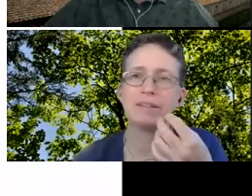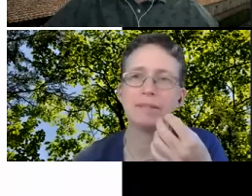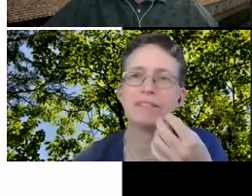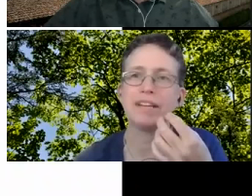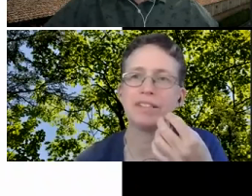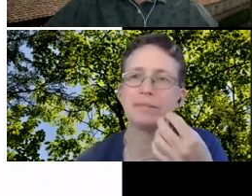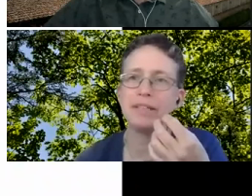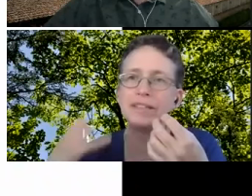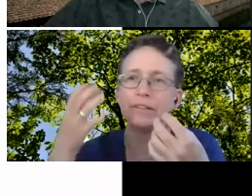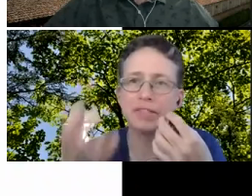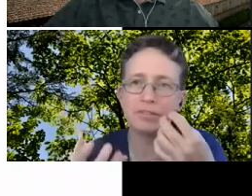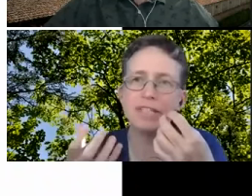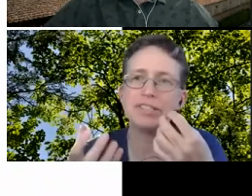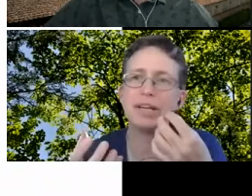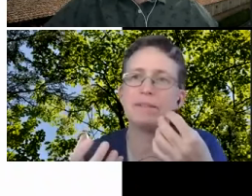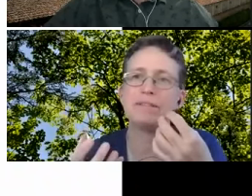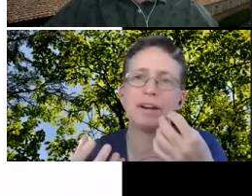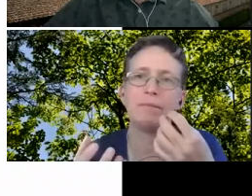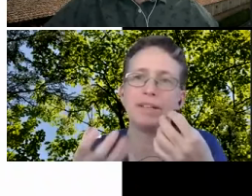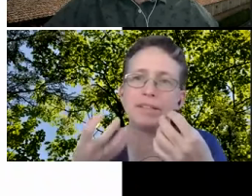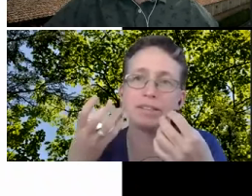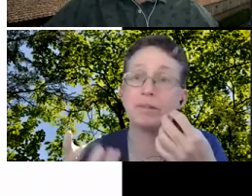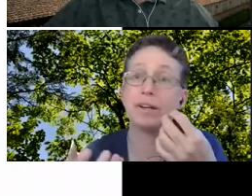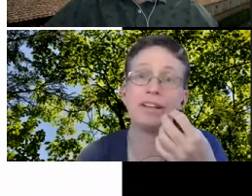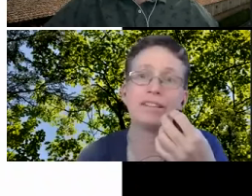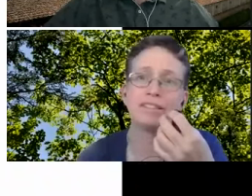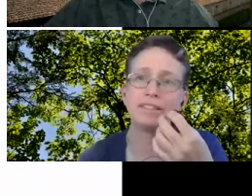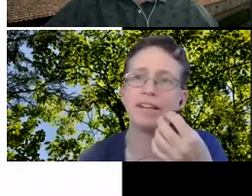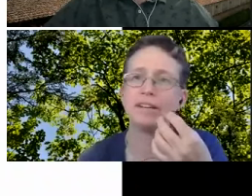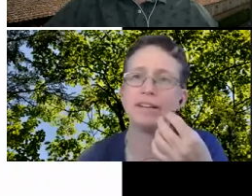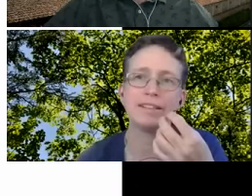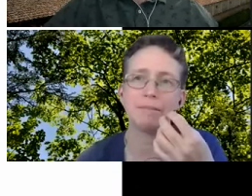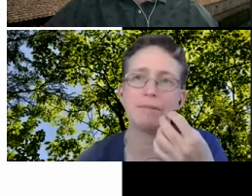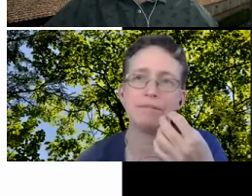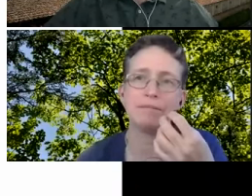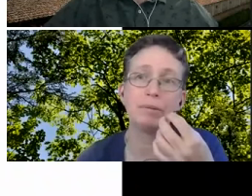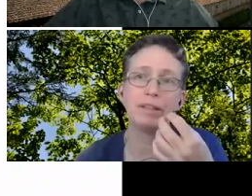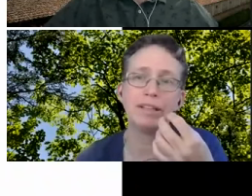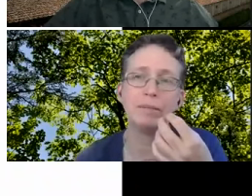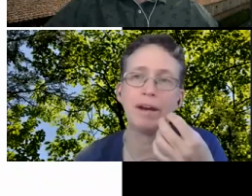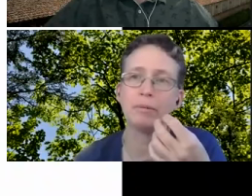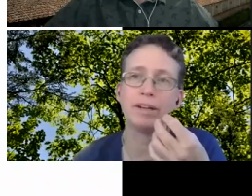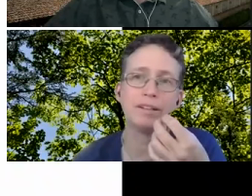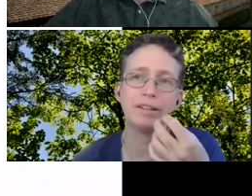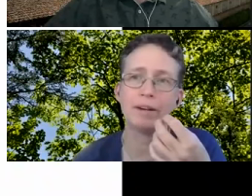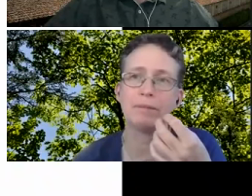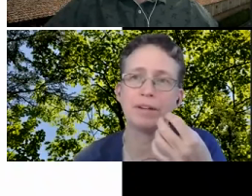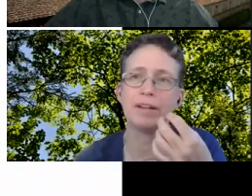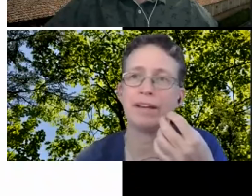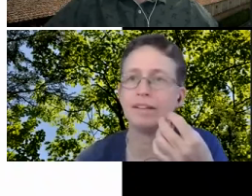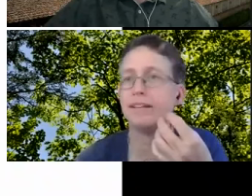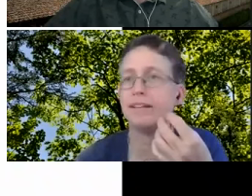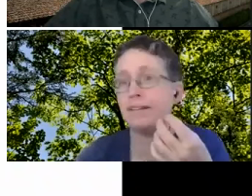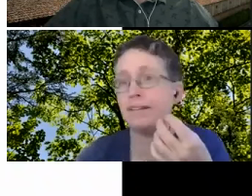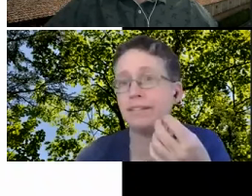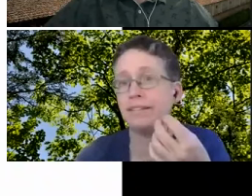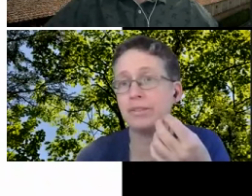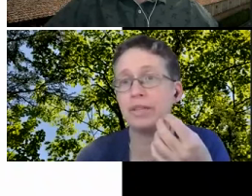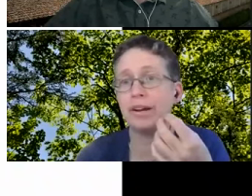of domestication, as we reshape the environment to suit our needs. And frequently, no matter what environment we're in,